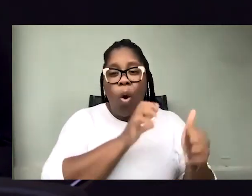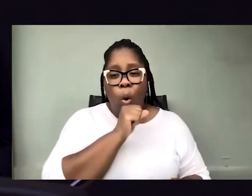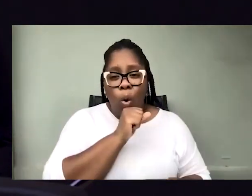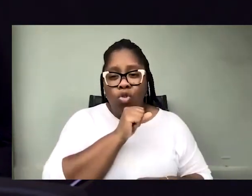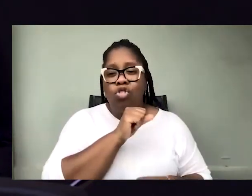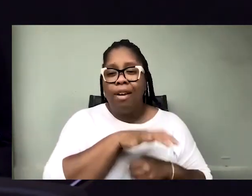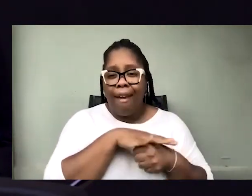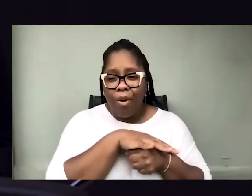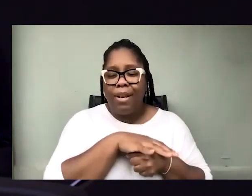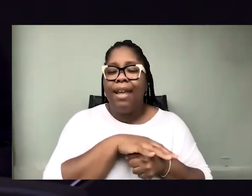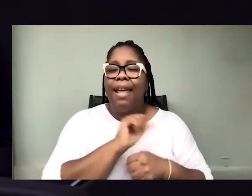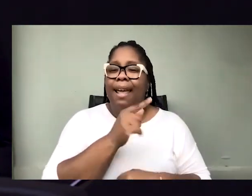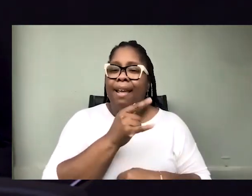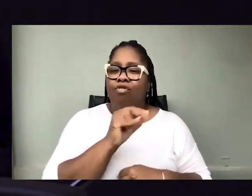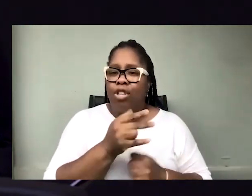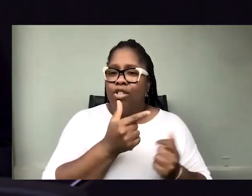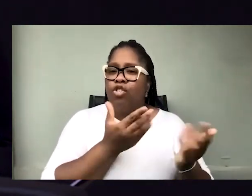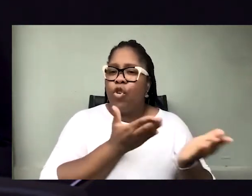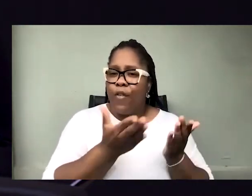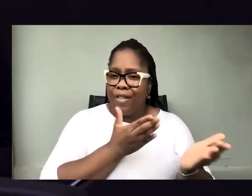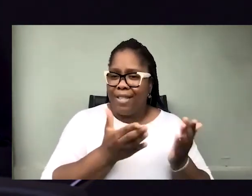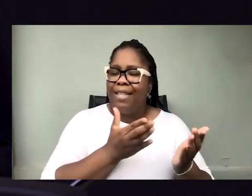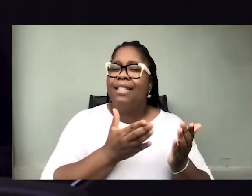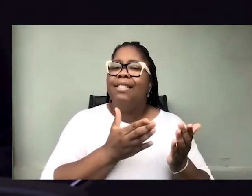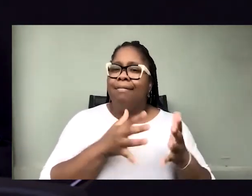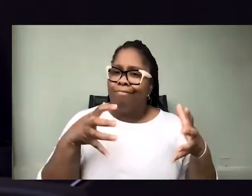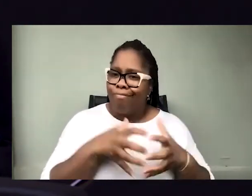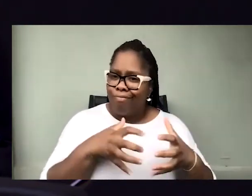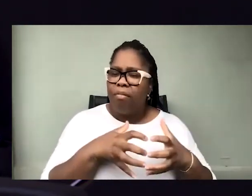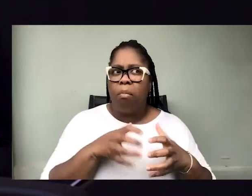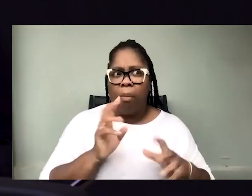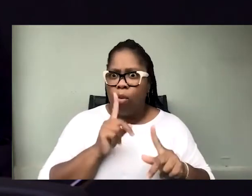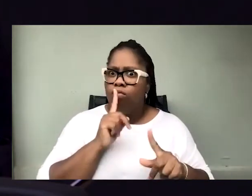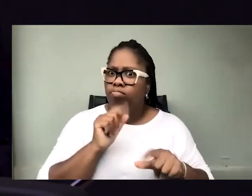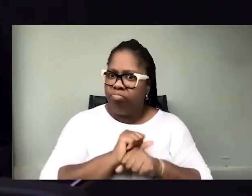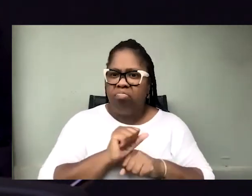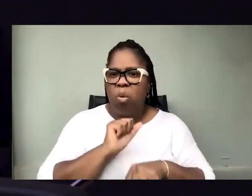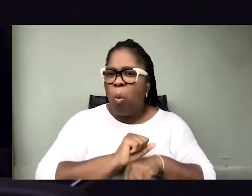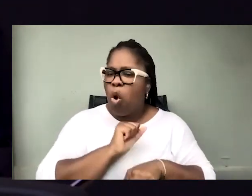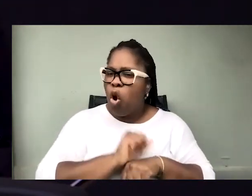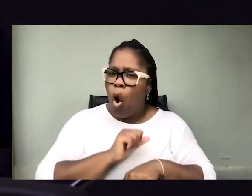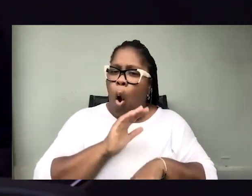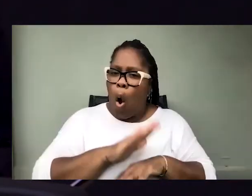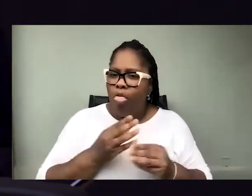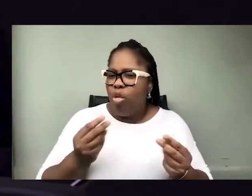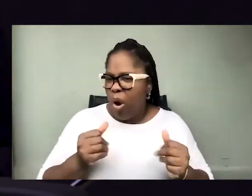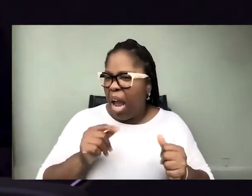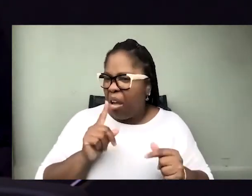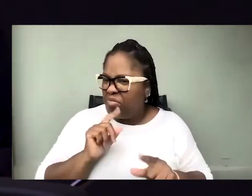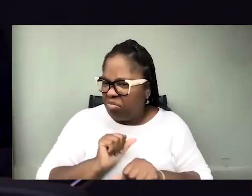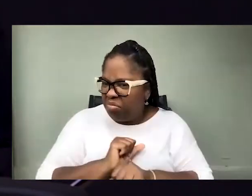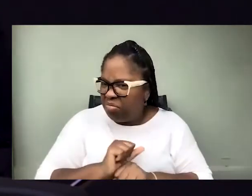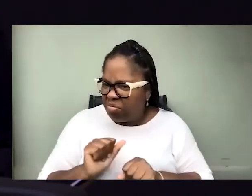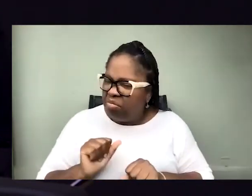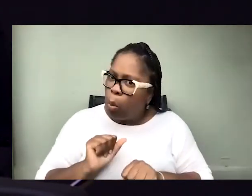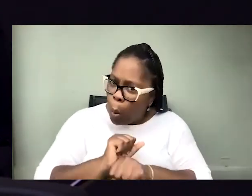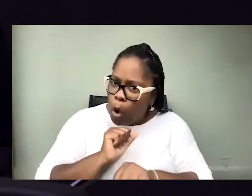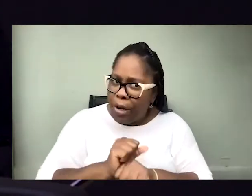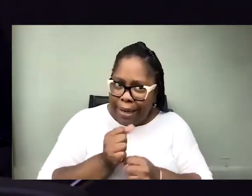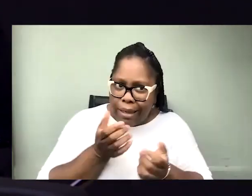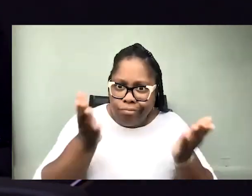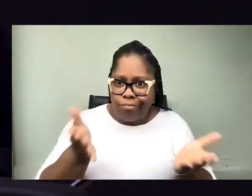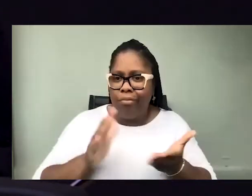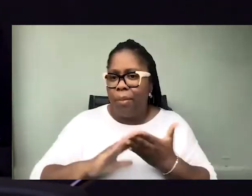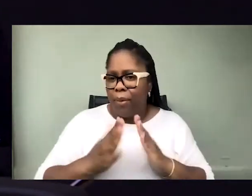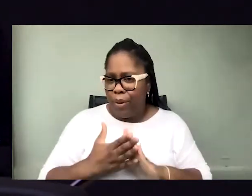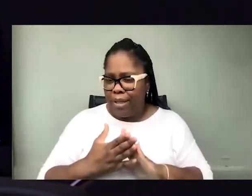Services Collaborative, made up of boots on the ground organizations that are actually doing the work in our communities.